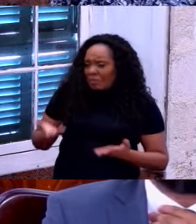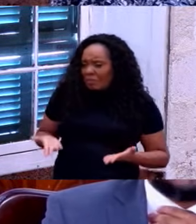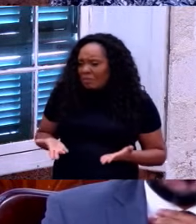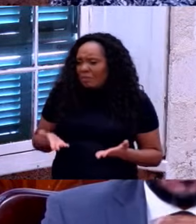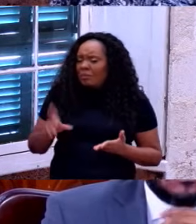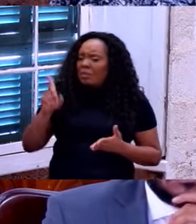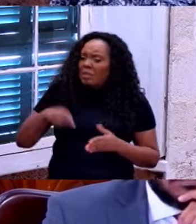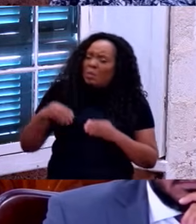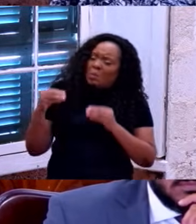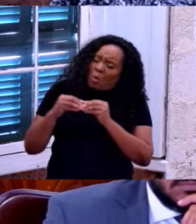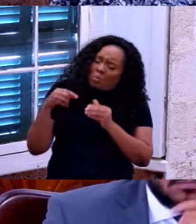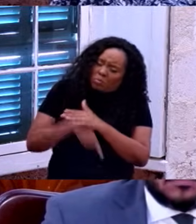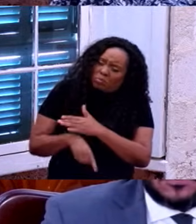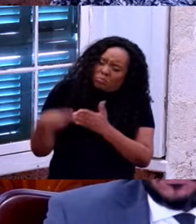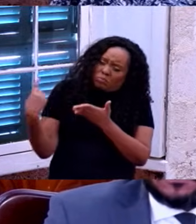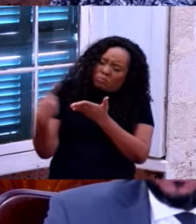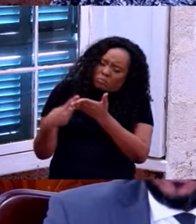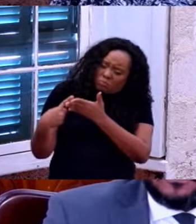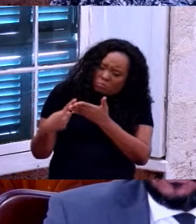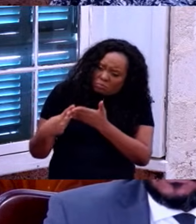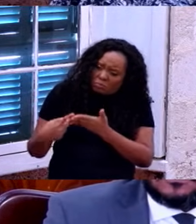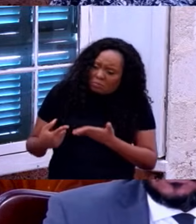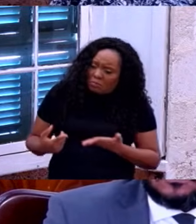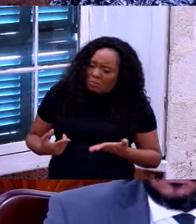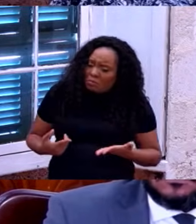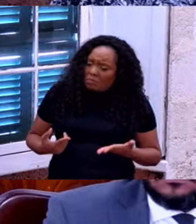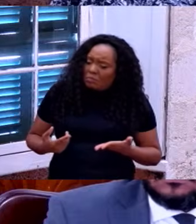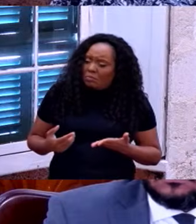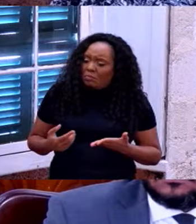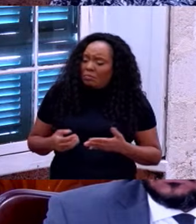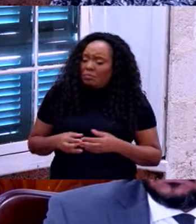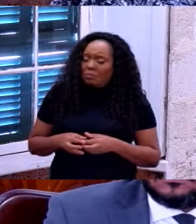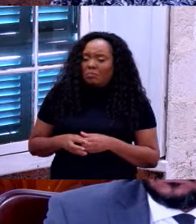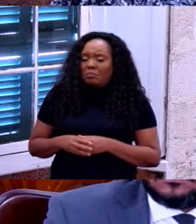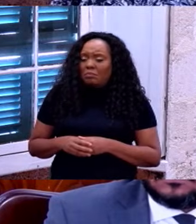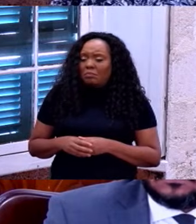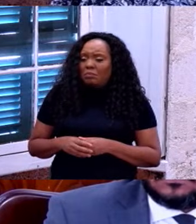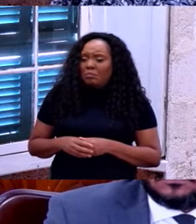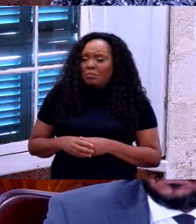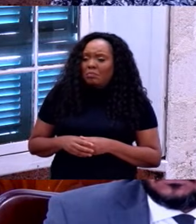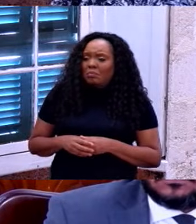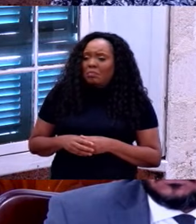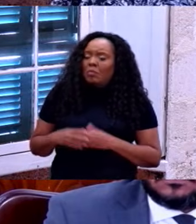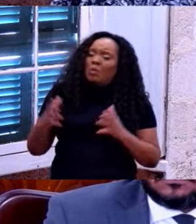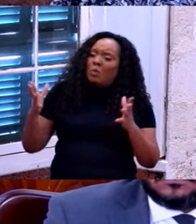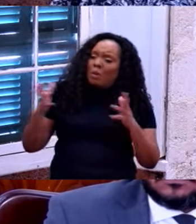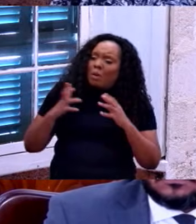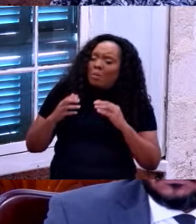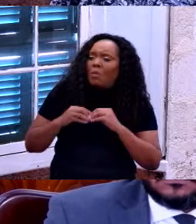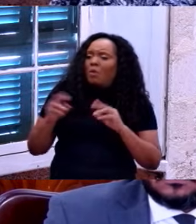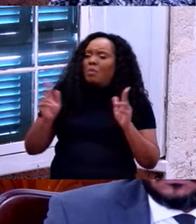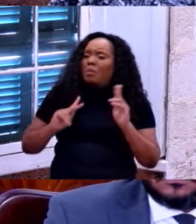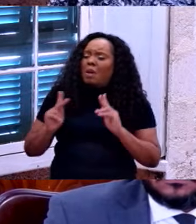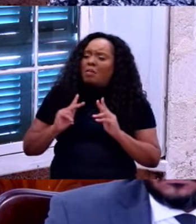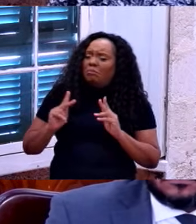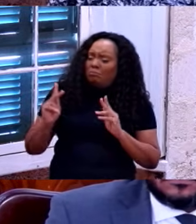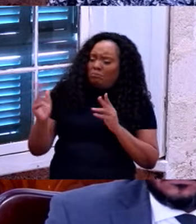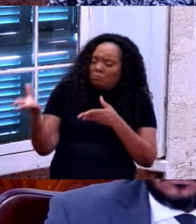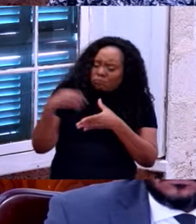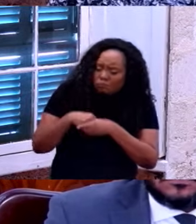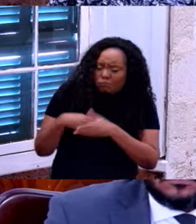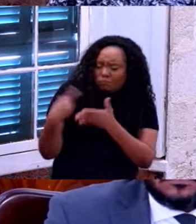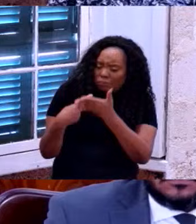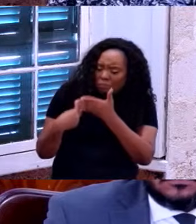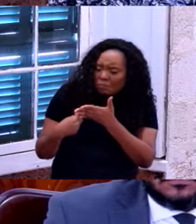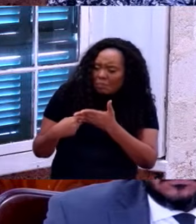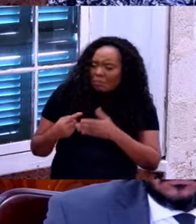without discussion, without bringing in the public, without the commission's input. It's